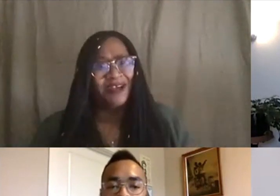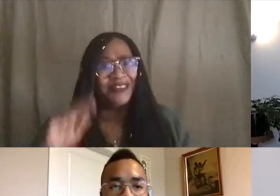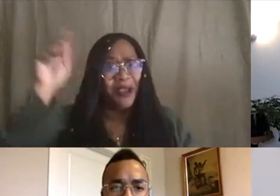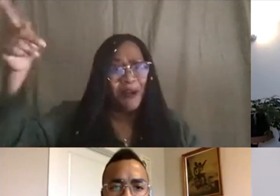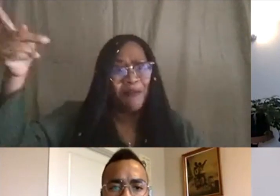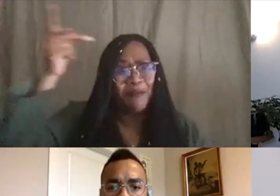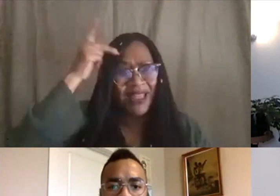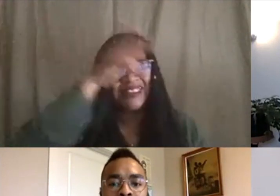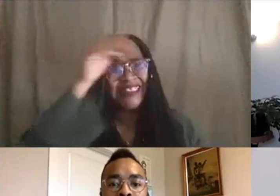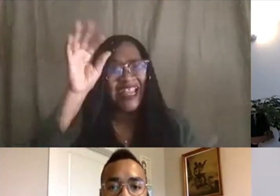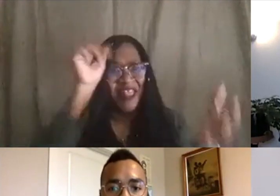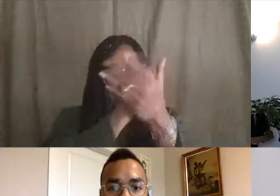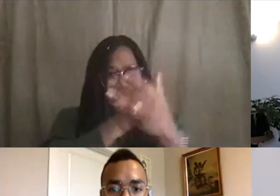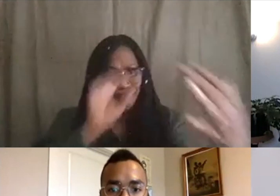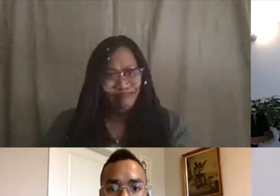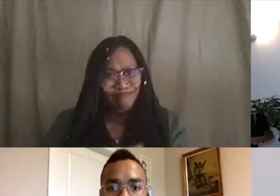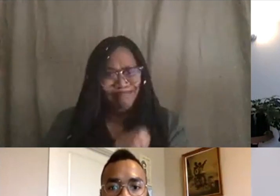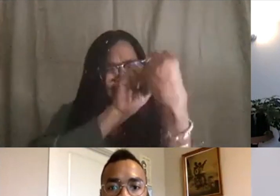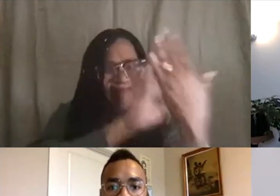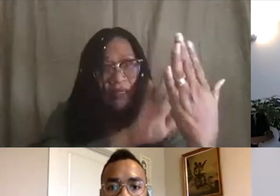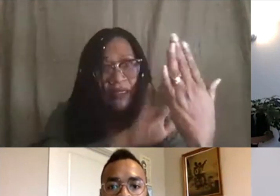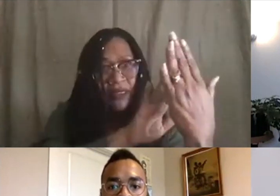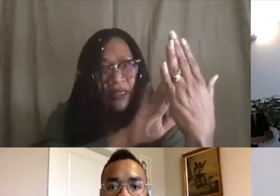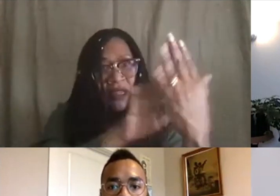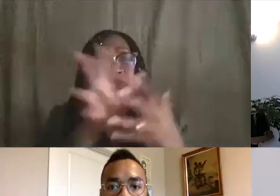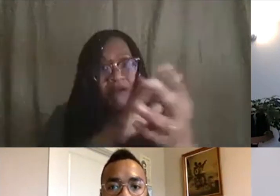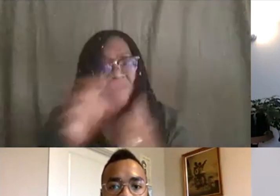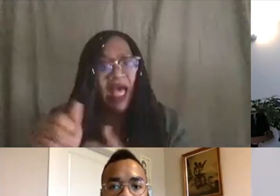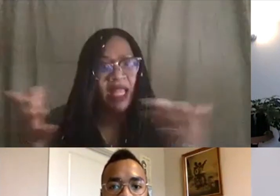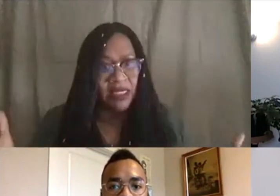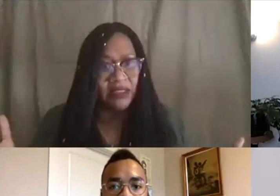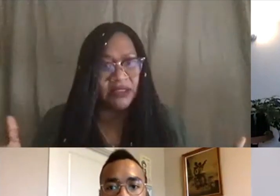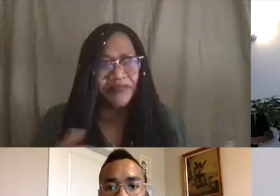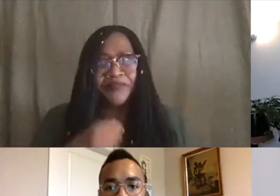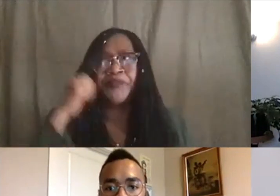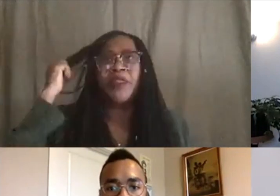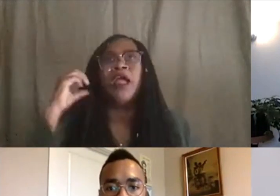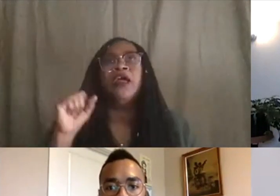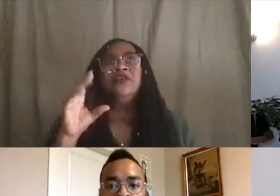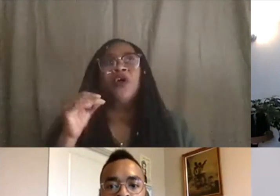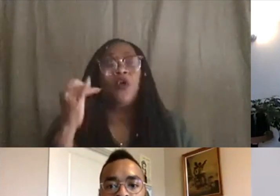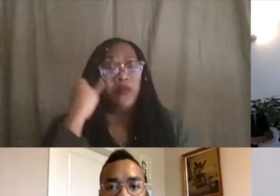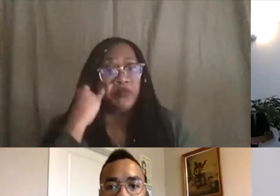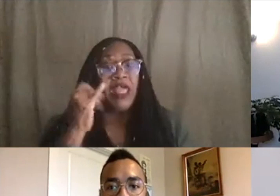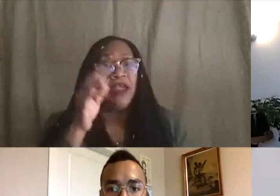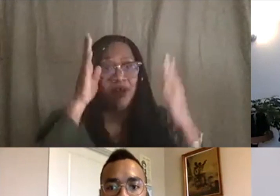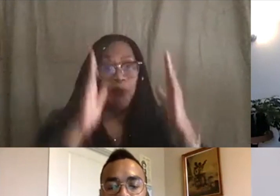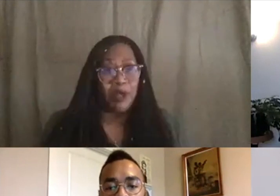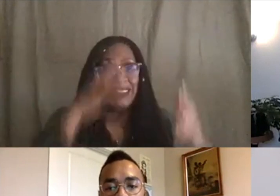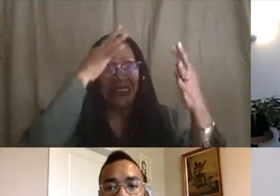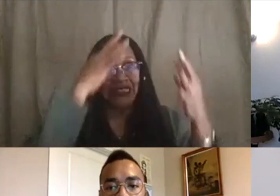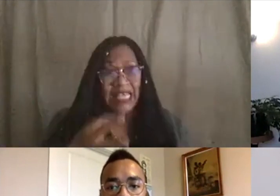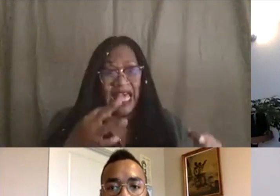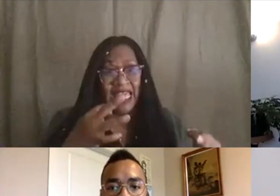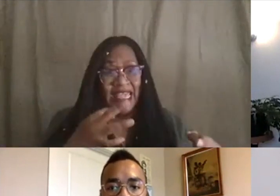their encounter with a violent act. And so if someone, chooses to place a purpose